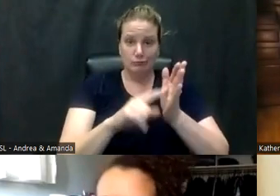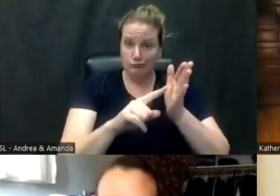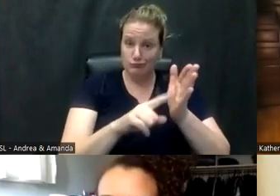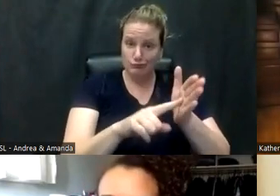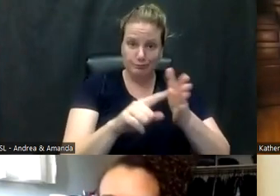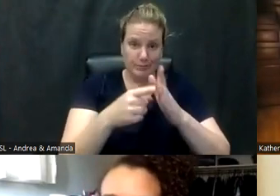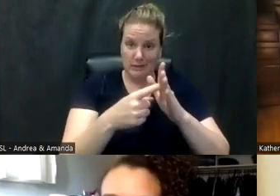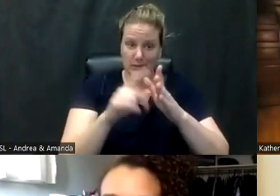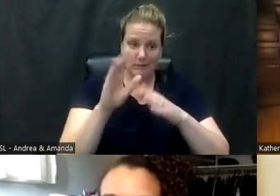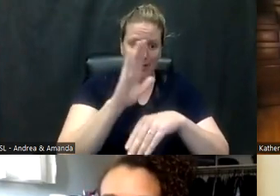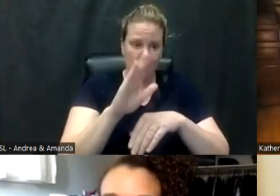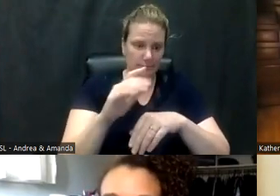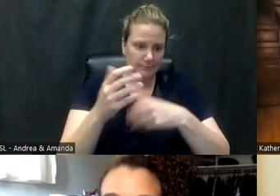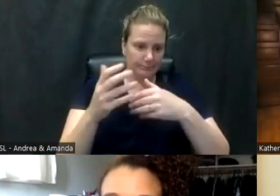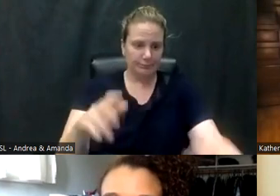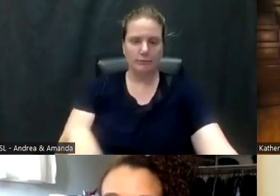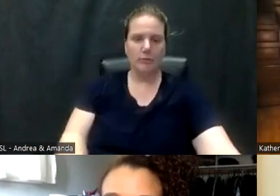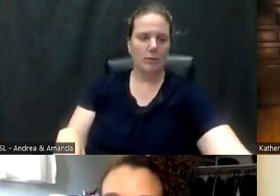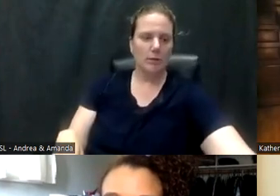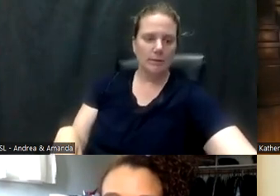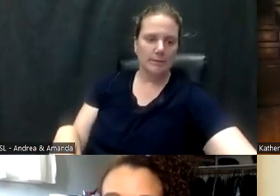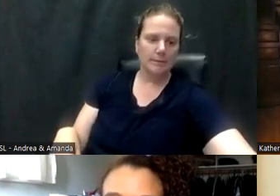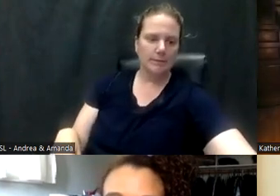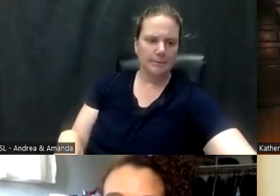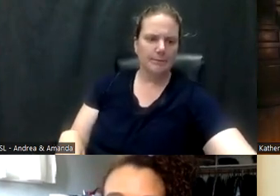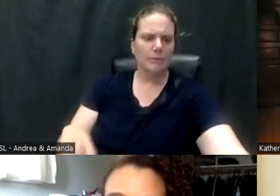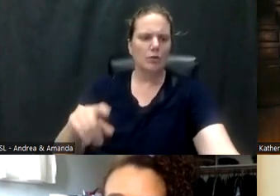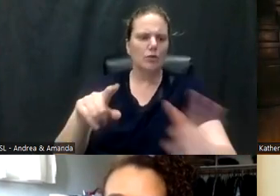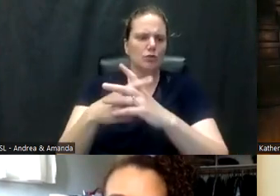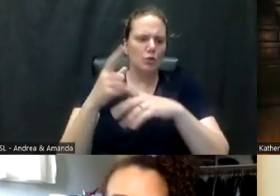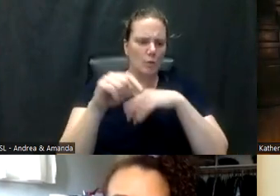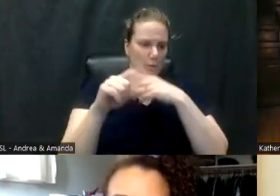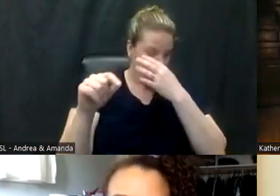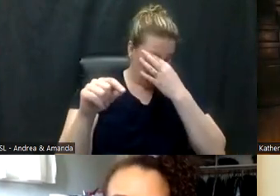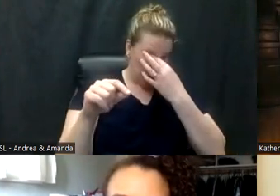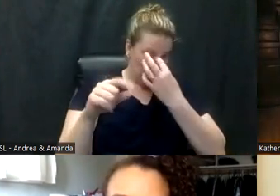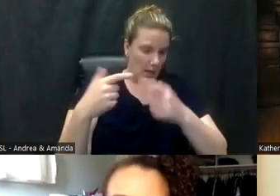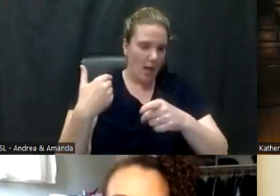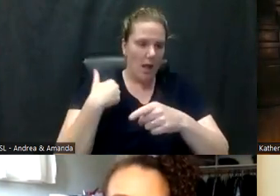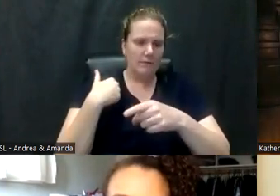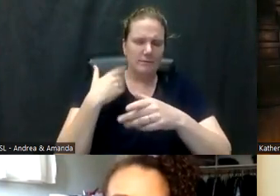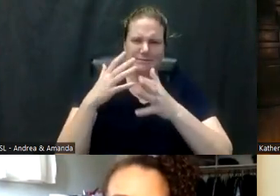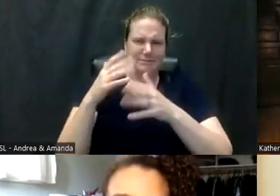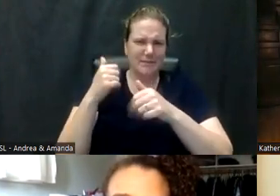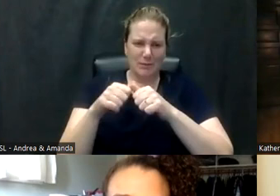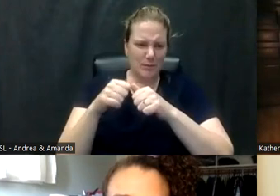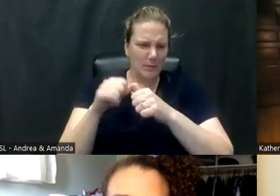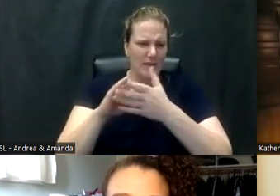theirs. They started it in 2020. They have, I can't remember the